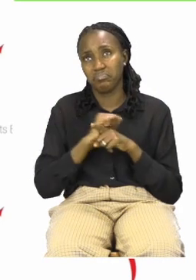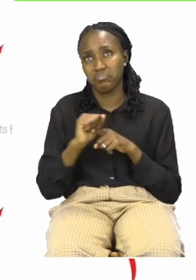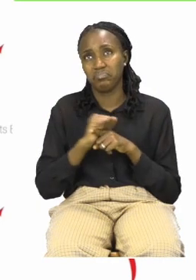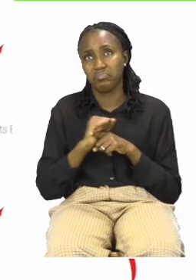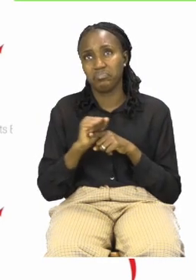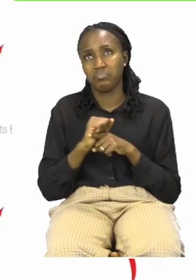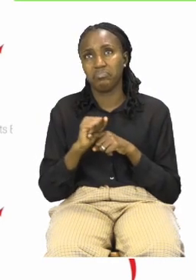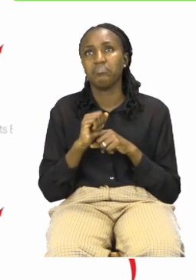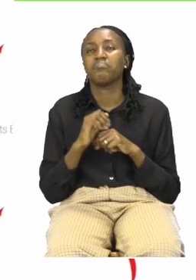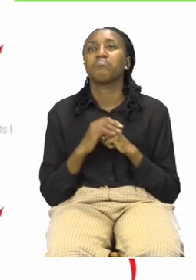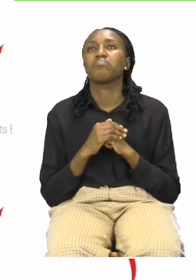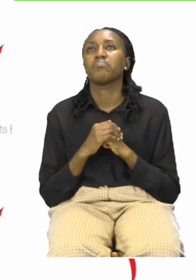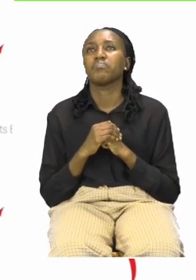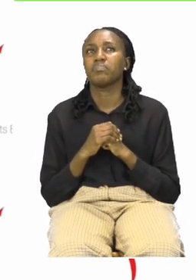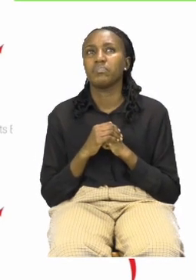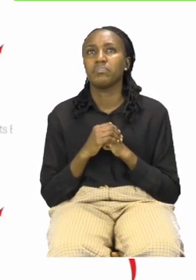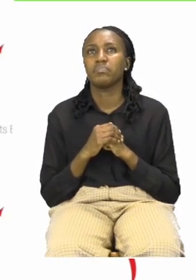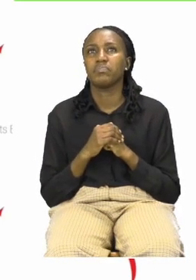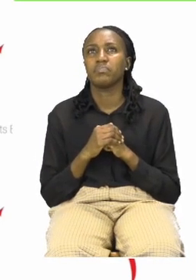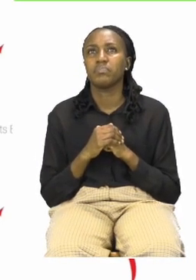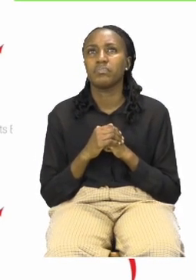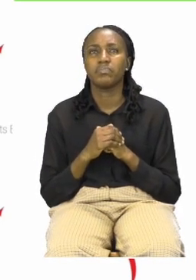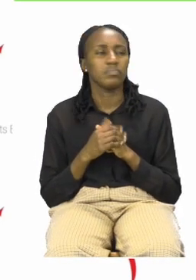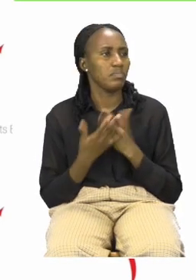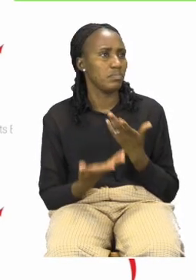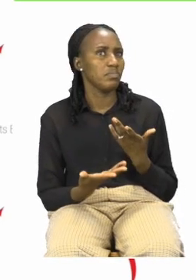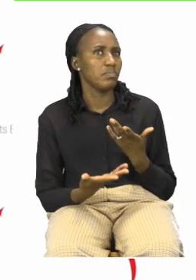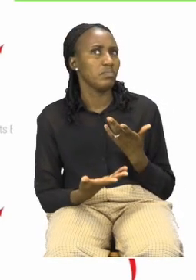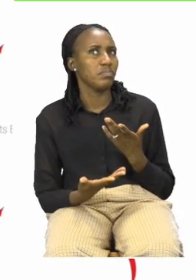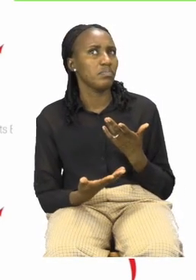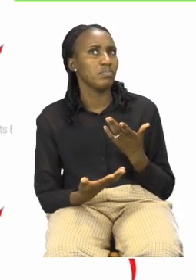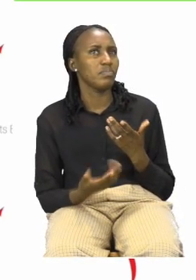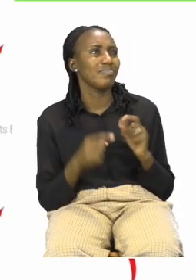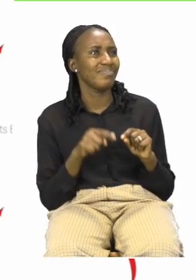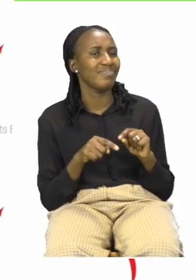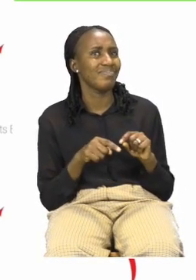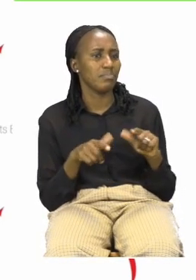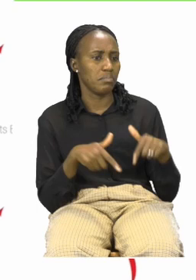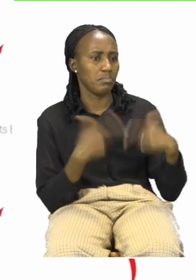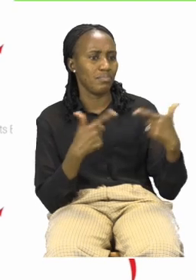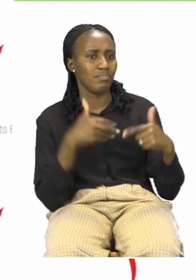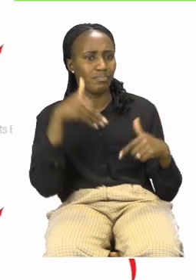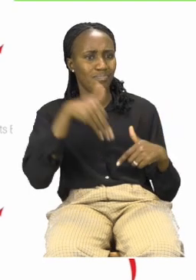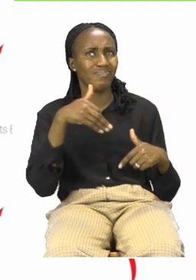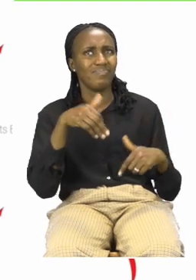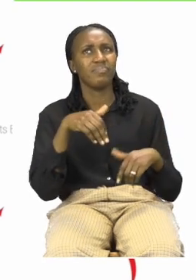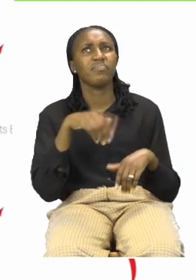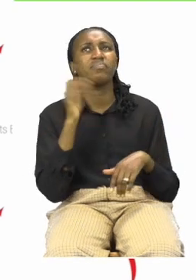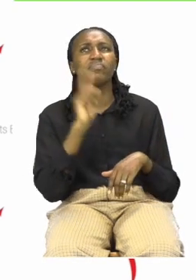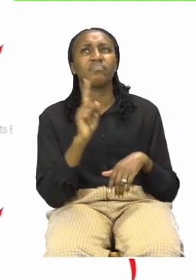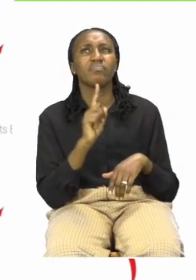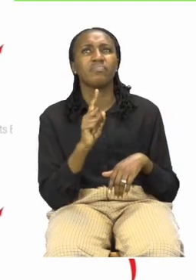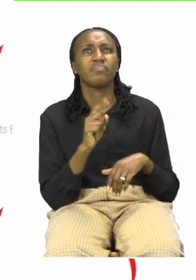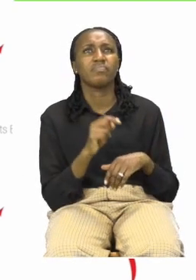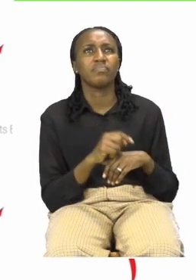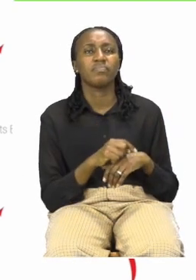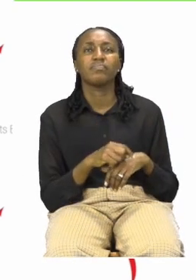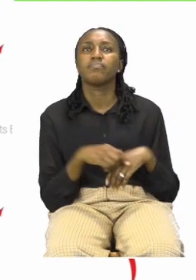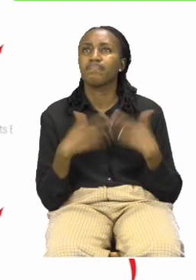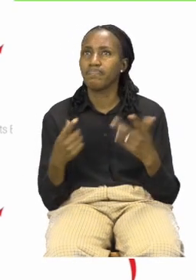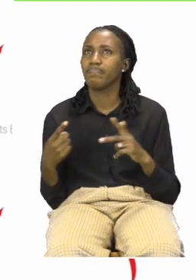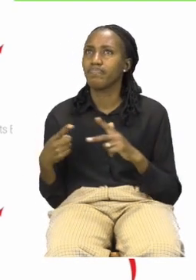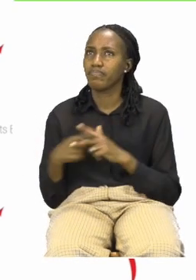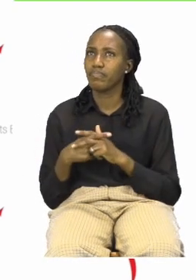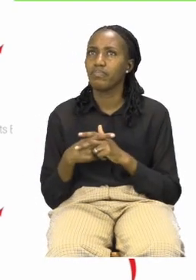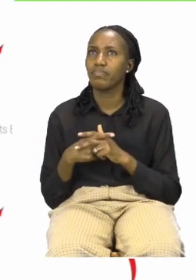pretty quickly. Okay. What are some of these national tournaments that you're speaking of? Well, what happens is that in